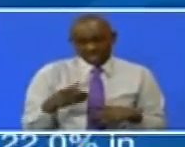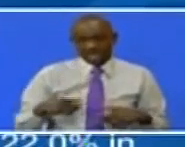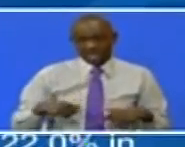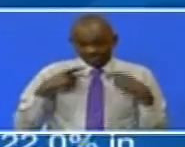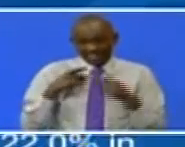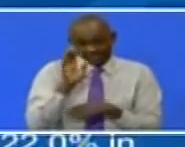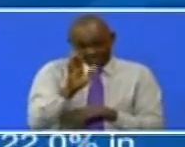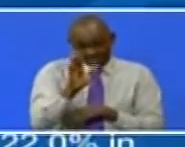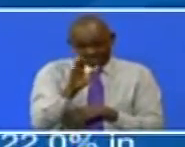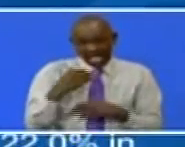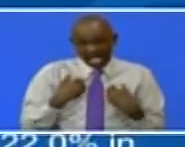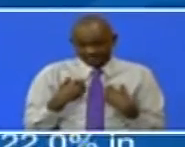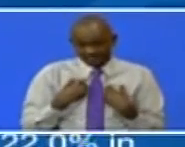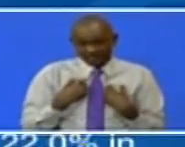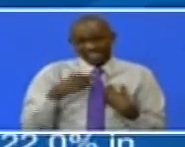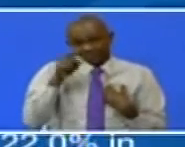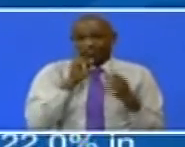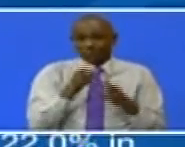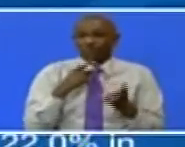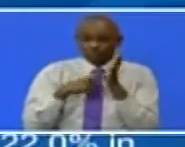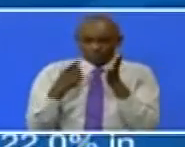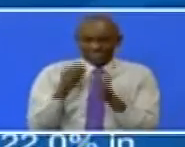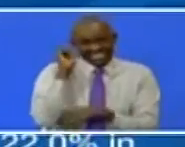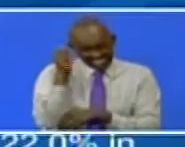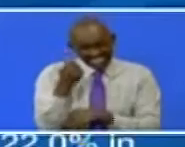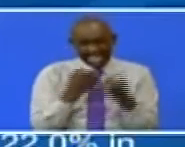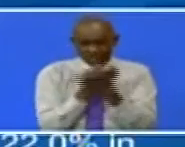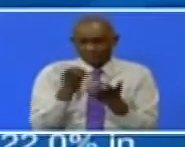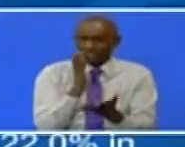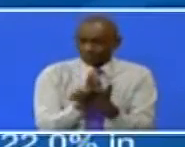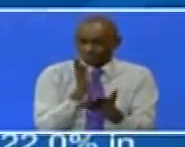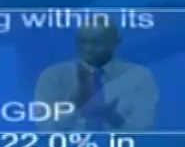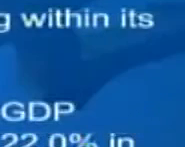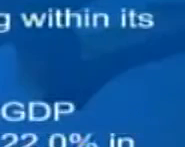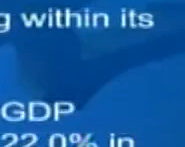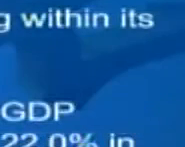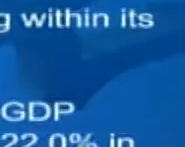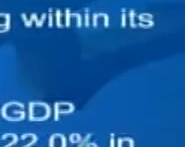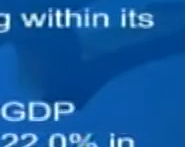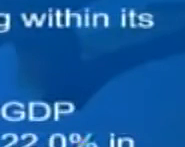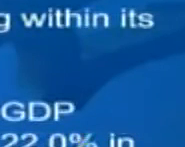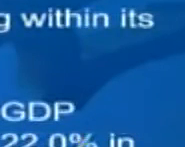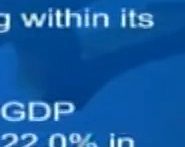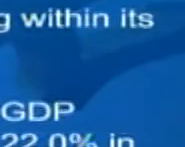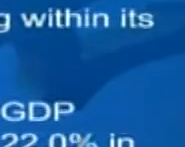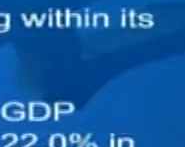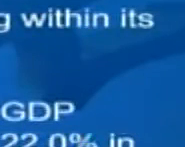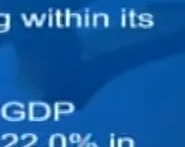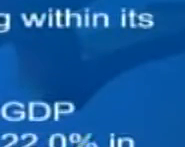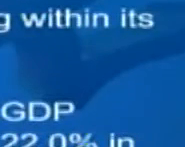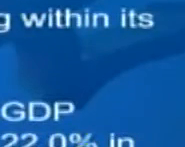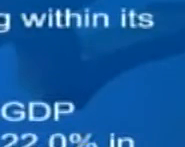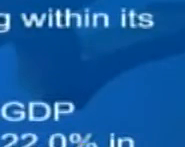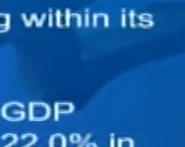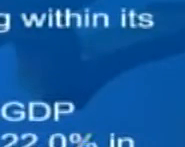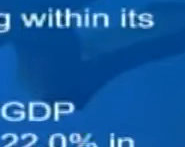Despite the living within its means, the World Bank report described Kenya's economy as having non-inclusive growth in the manufacturing